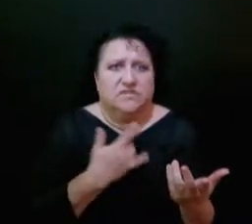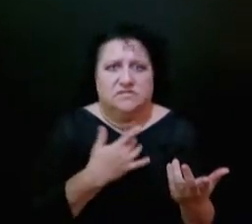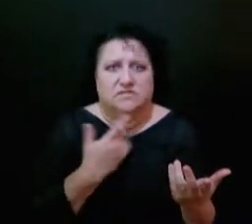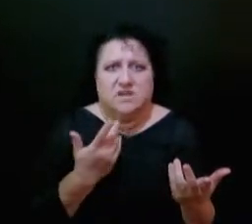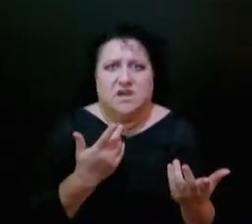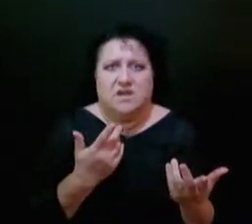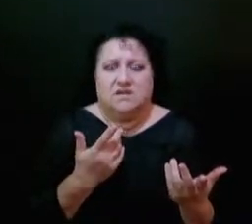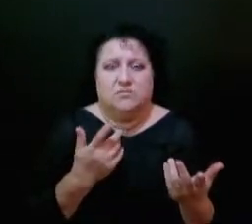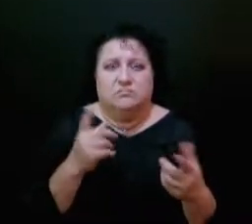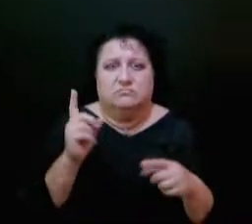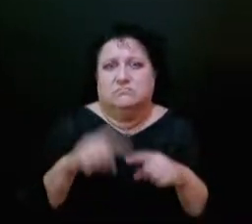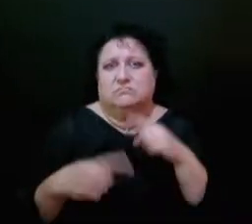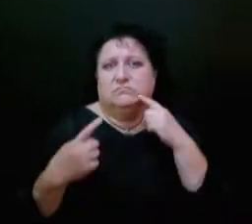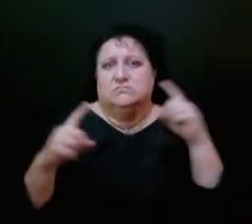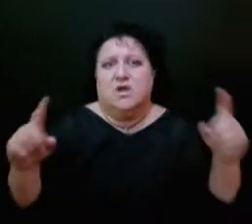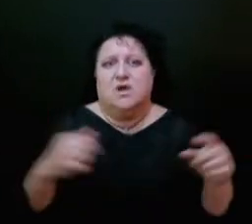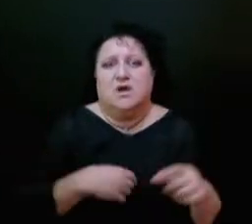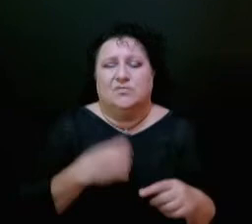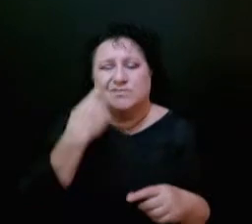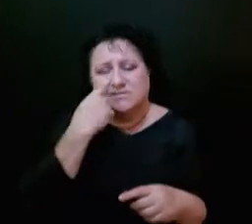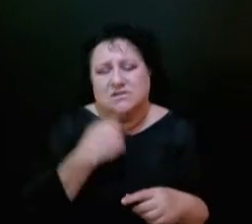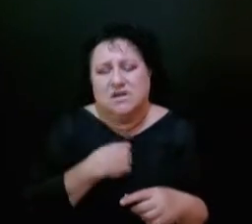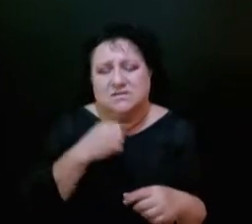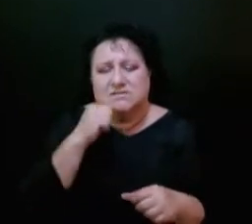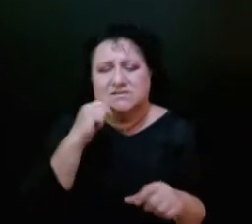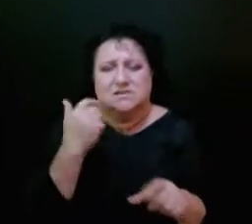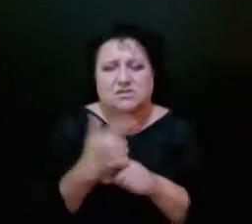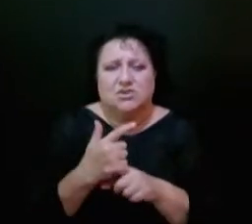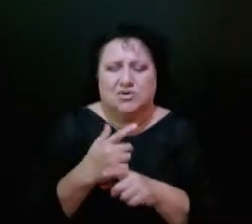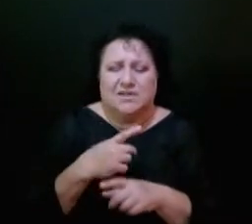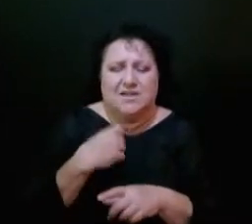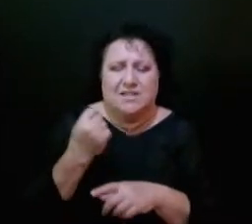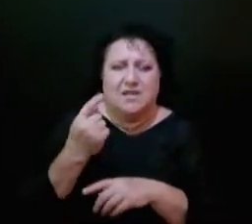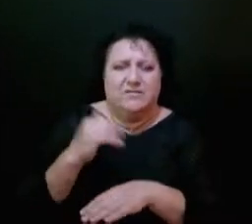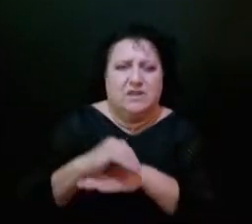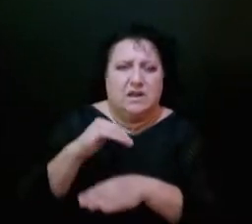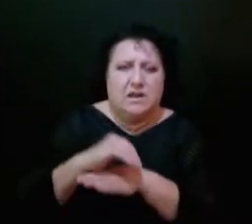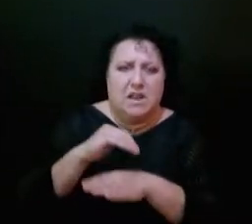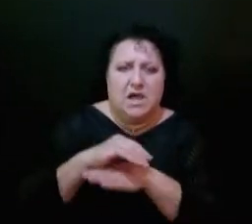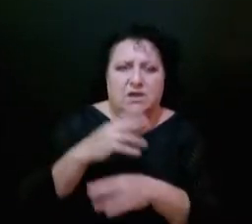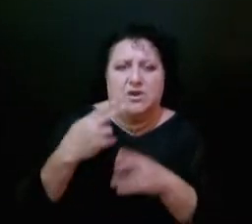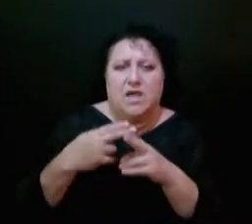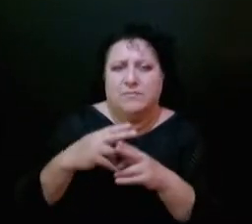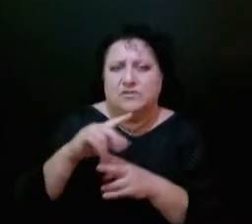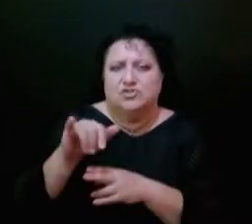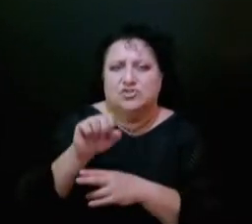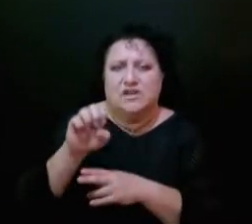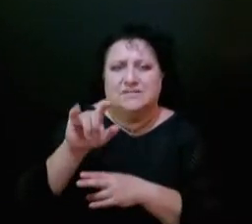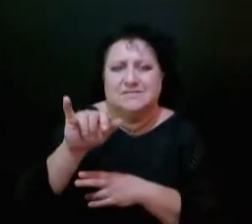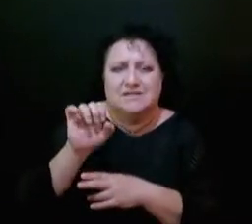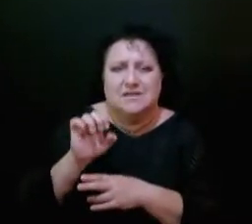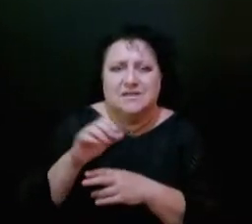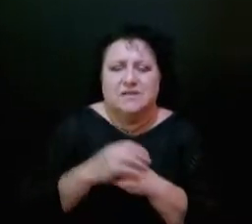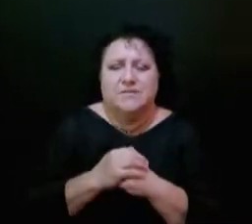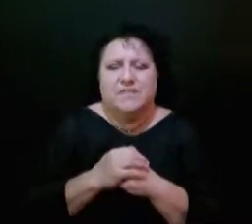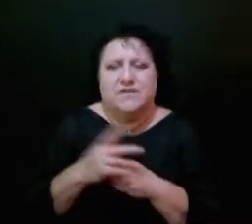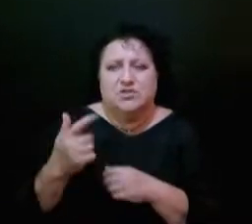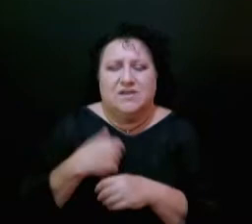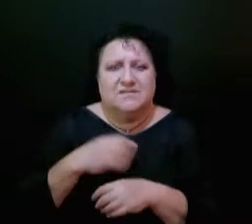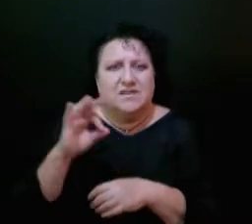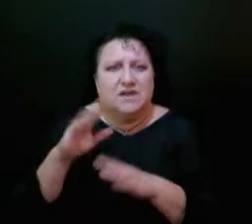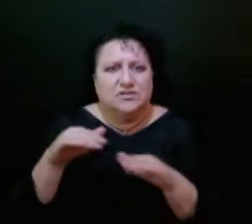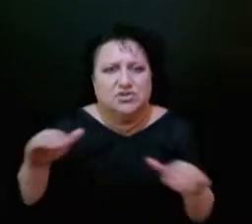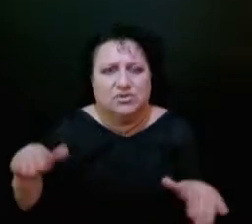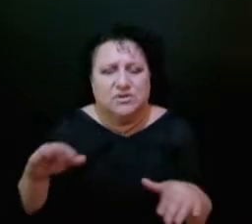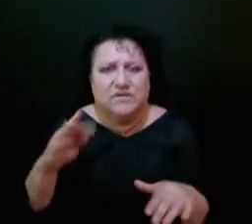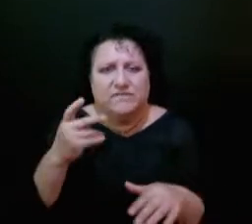of mine reach out at 11 o'clock at night on Facebook Messenger. Her name is Jessie. She is a foster mom to 9 kids, I think is what she